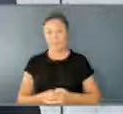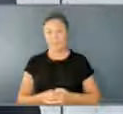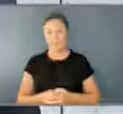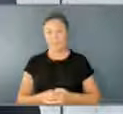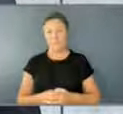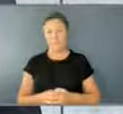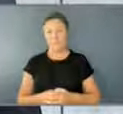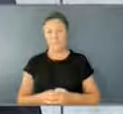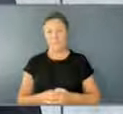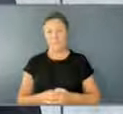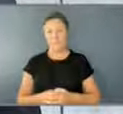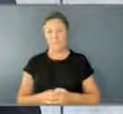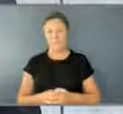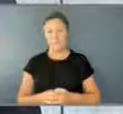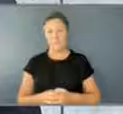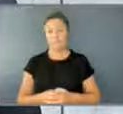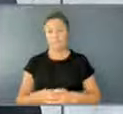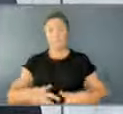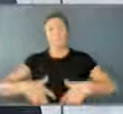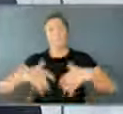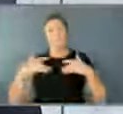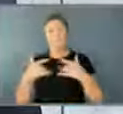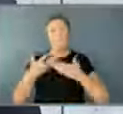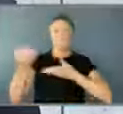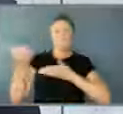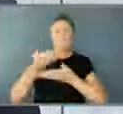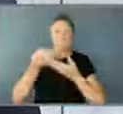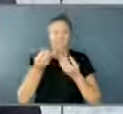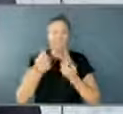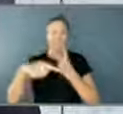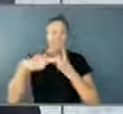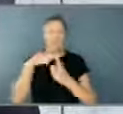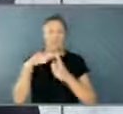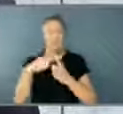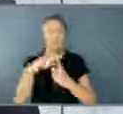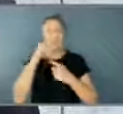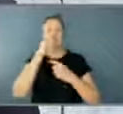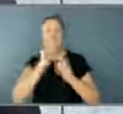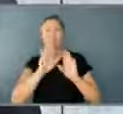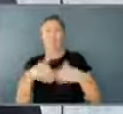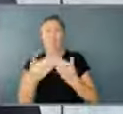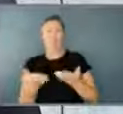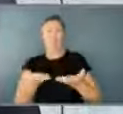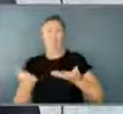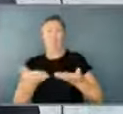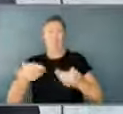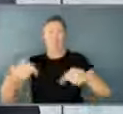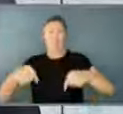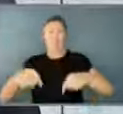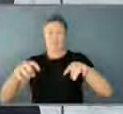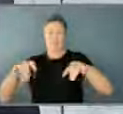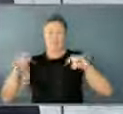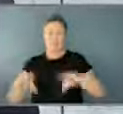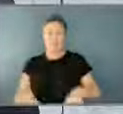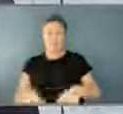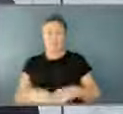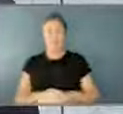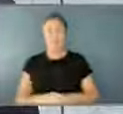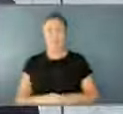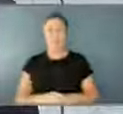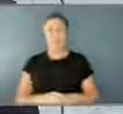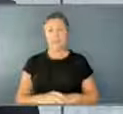positive space about the ability to continue to provide services here in Australia. But at the end of the day, they understand